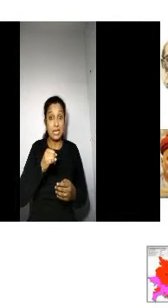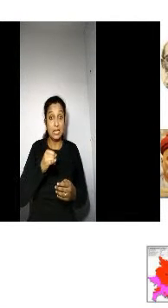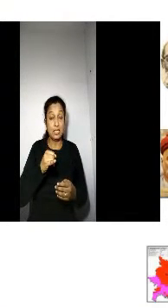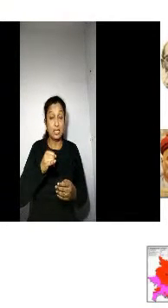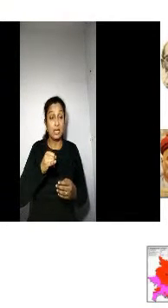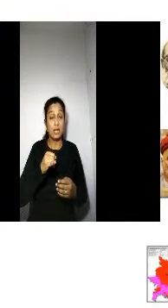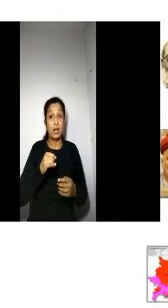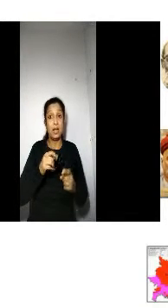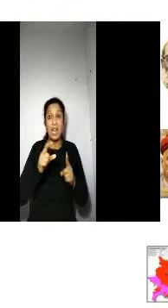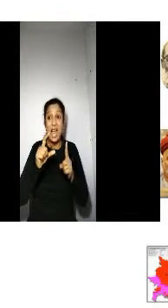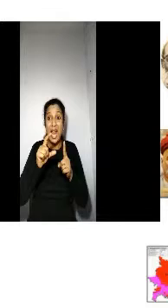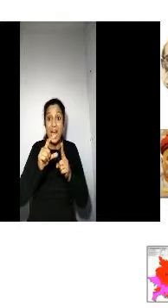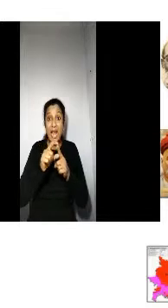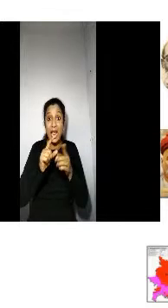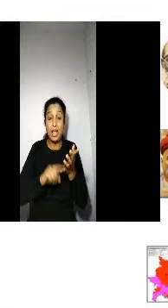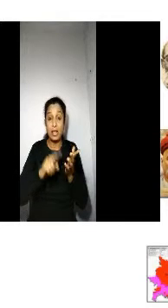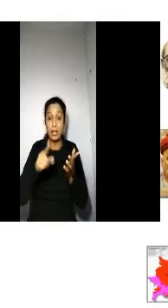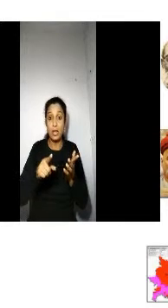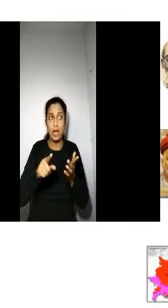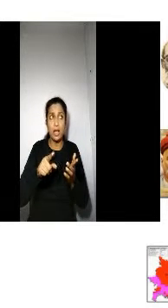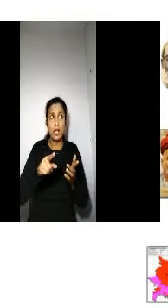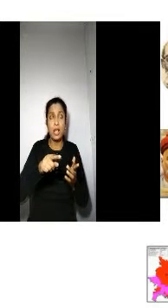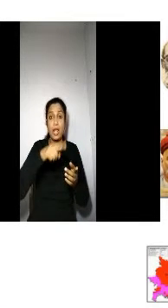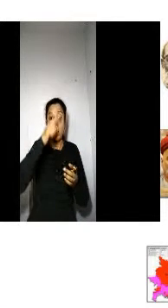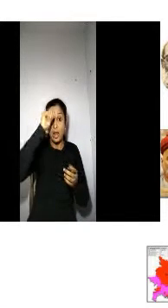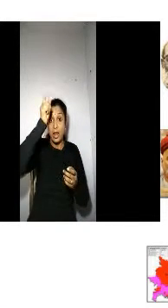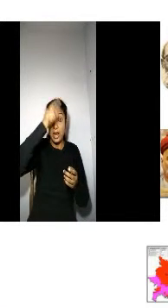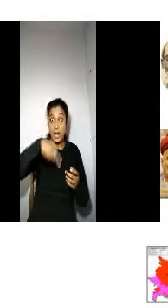drain theory.